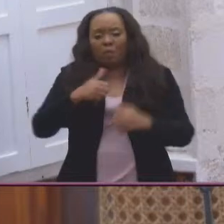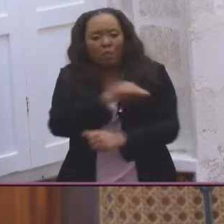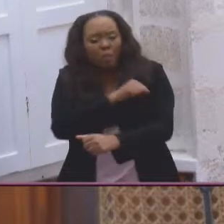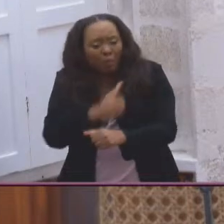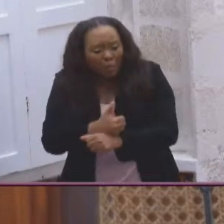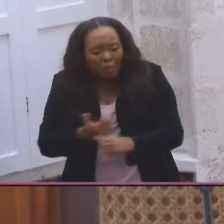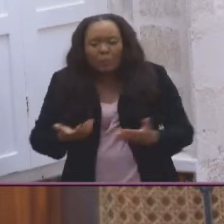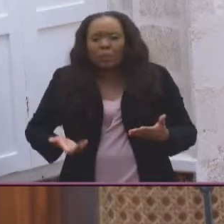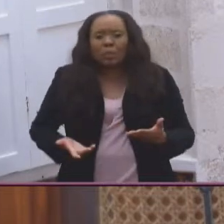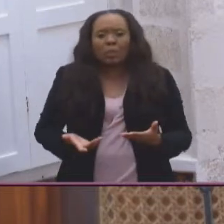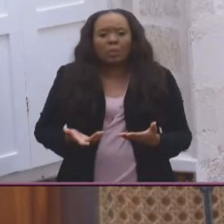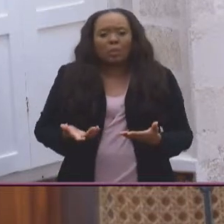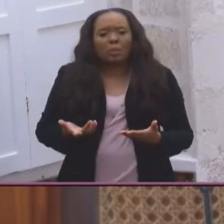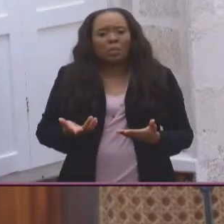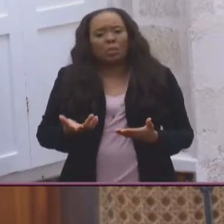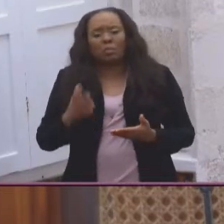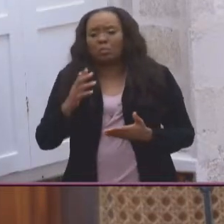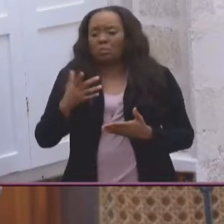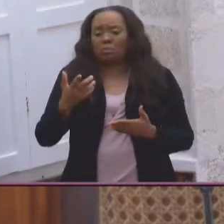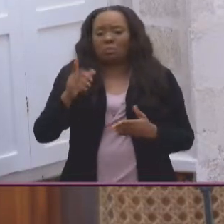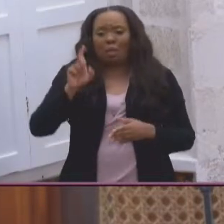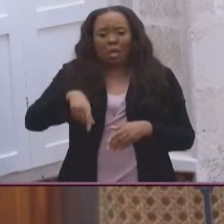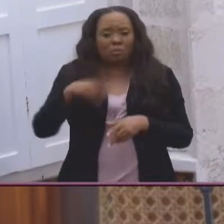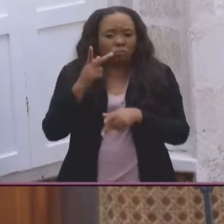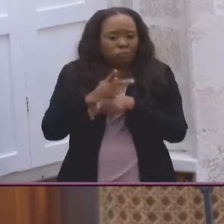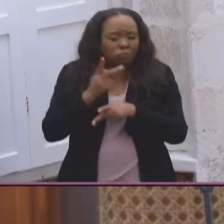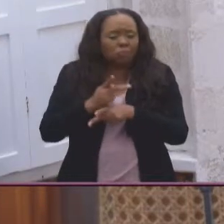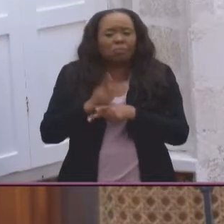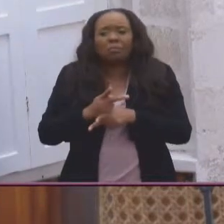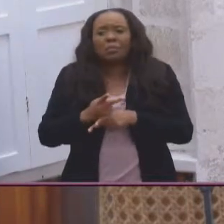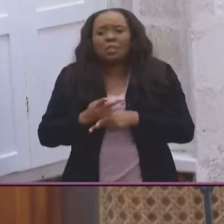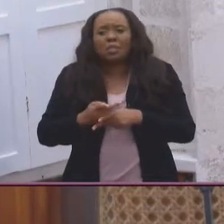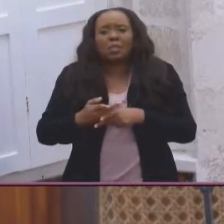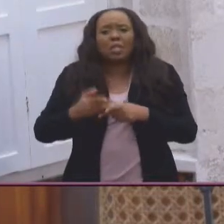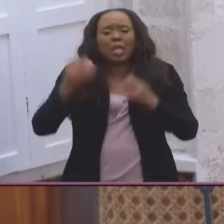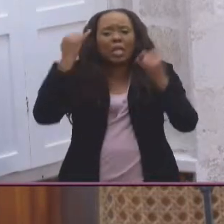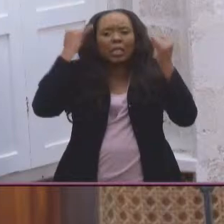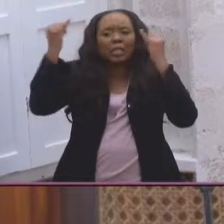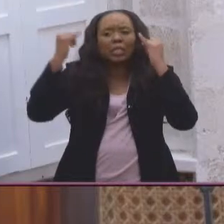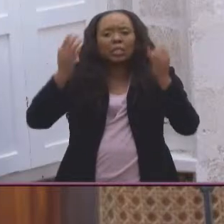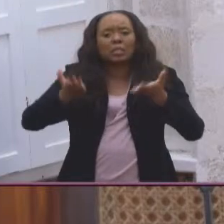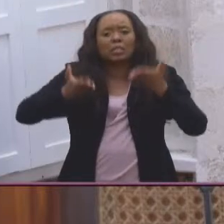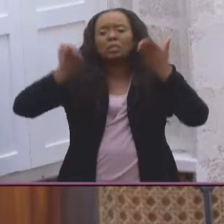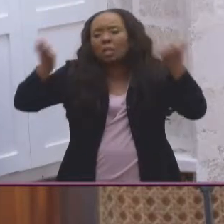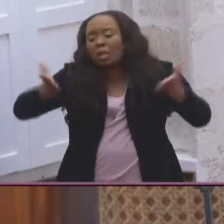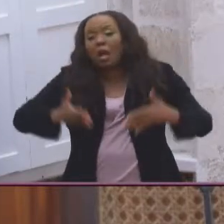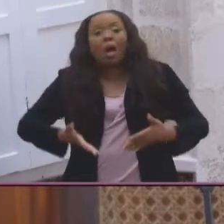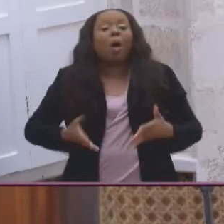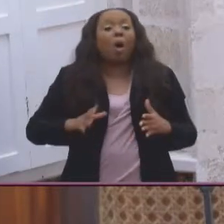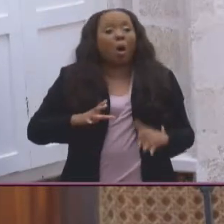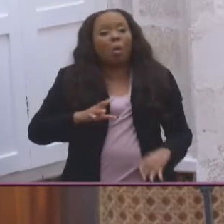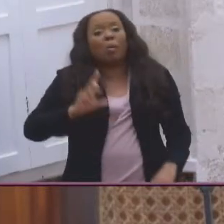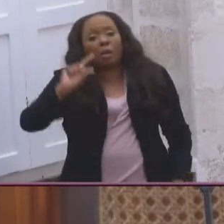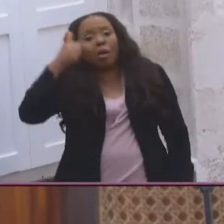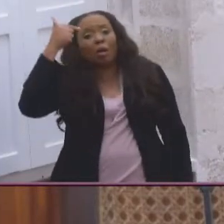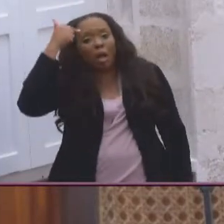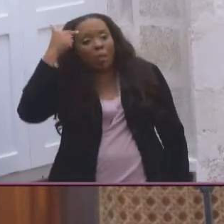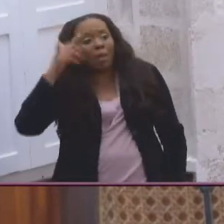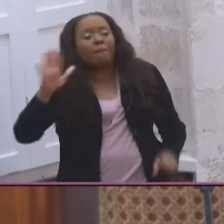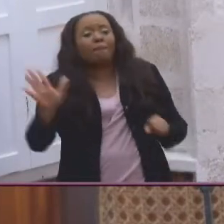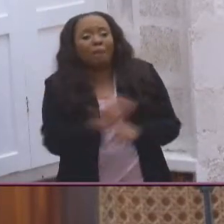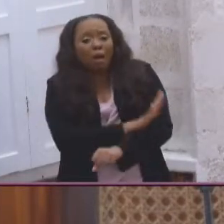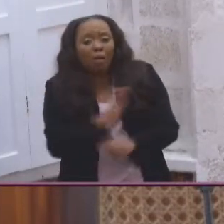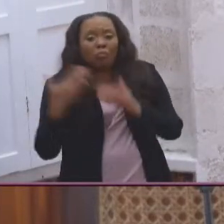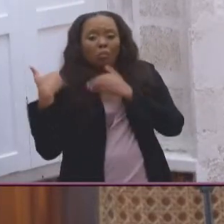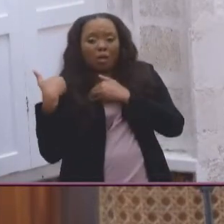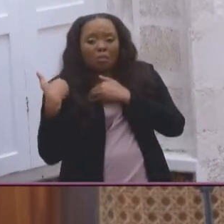candidates, that we do not make these suggestions that government carries all the responsibility,